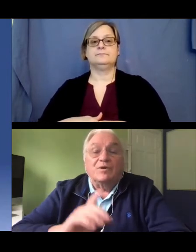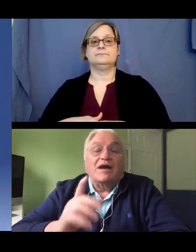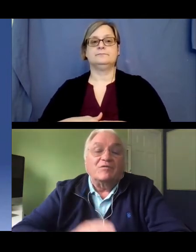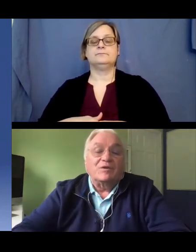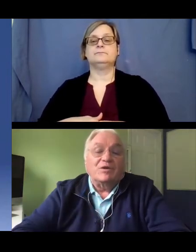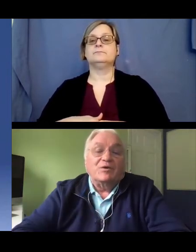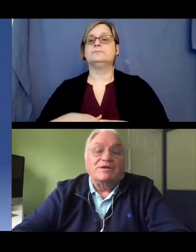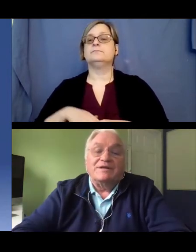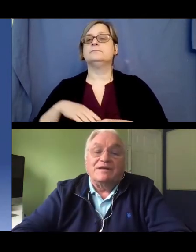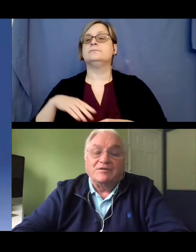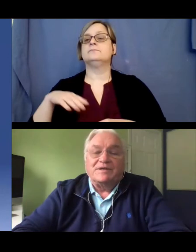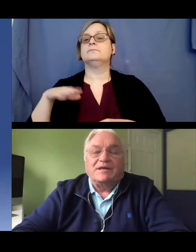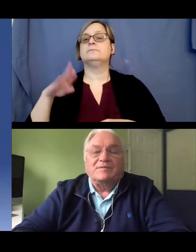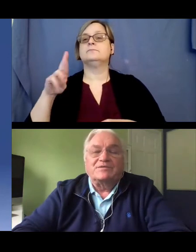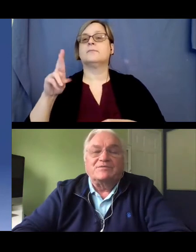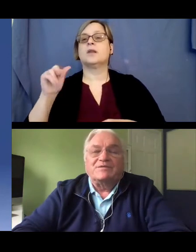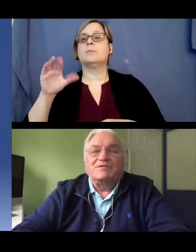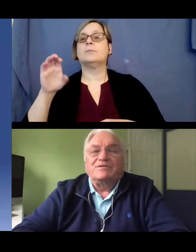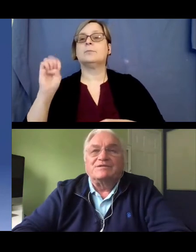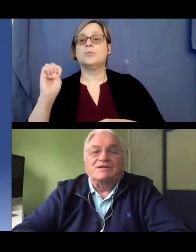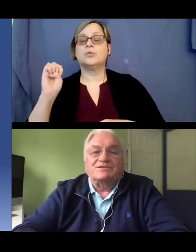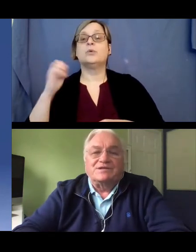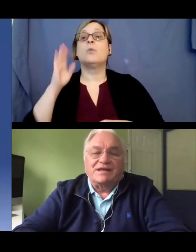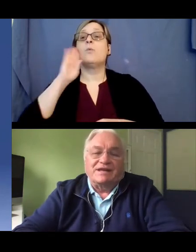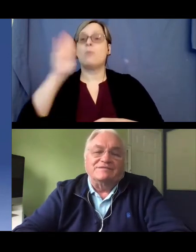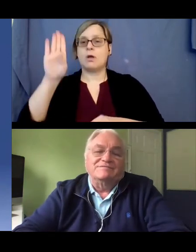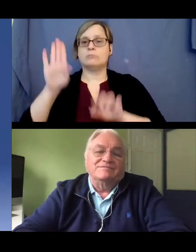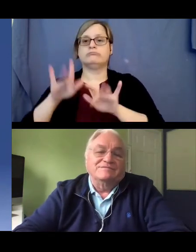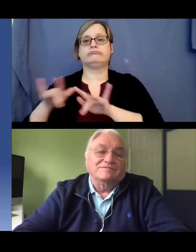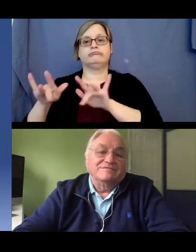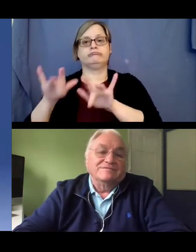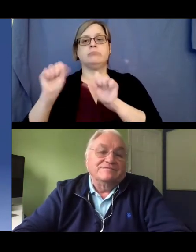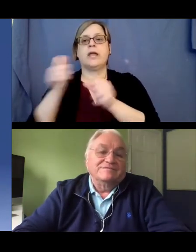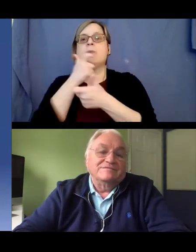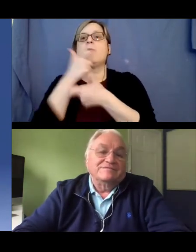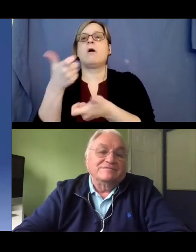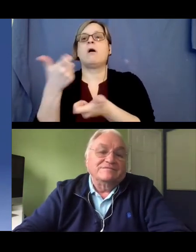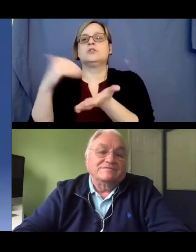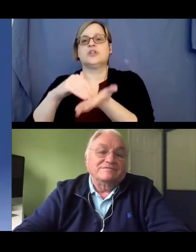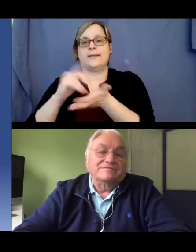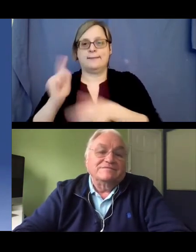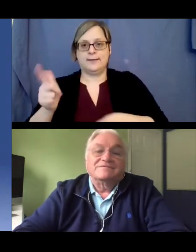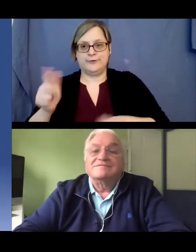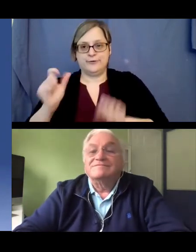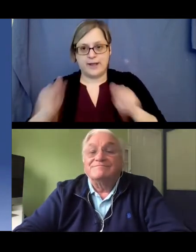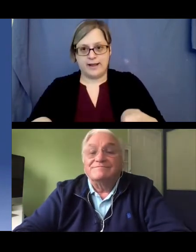We will have it recorded and you'll be able to review the session again.